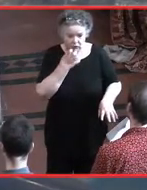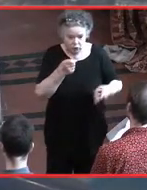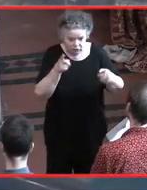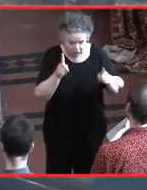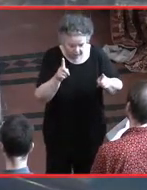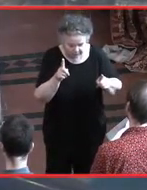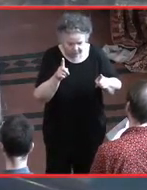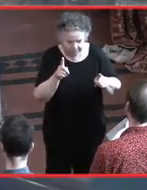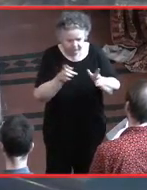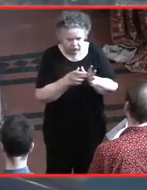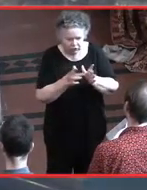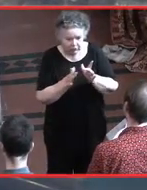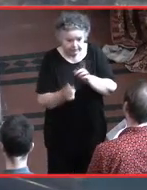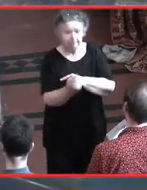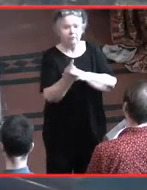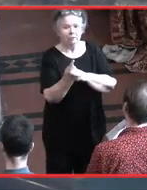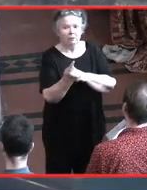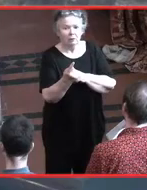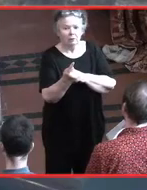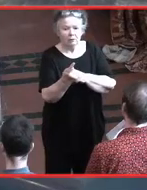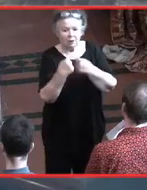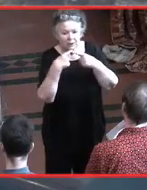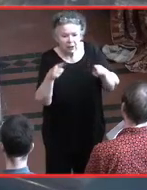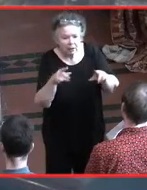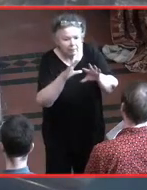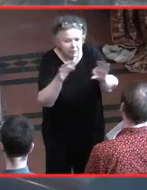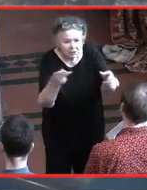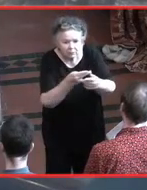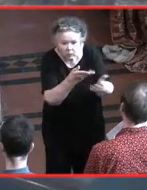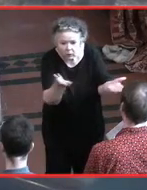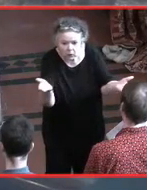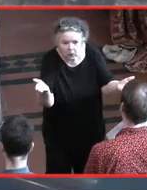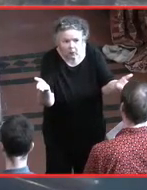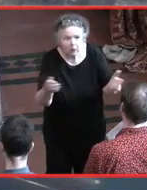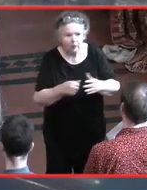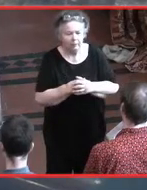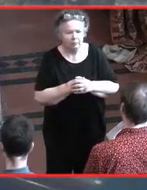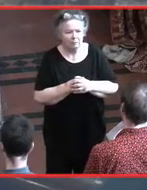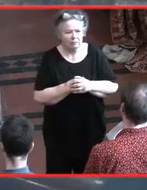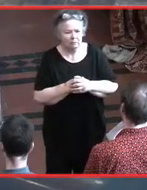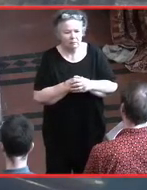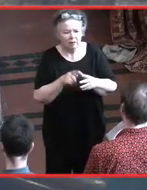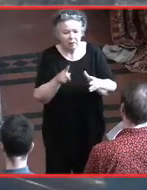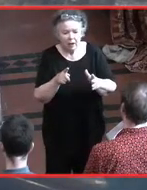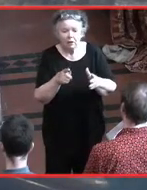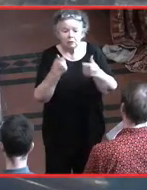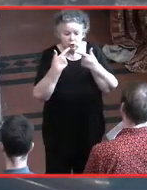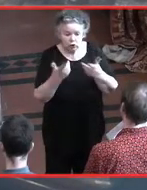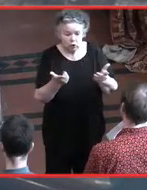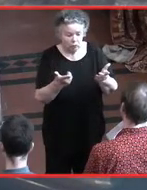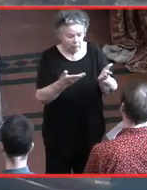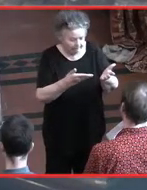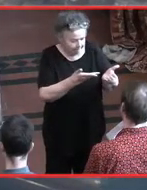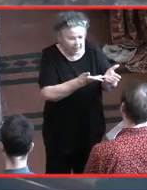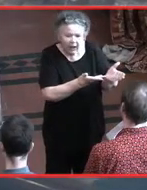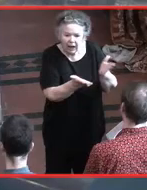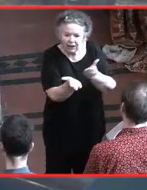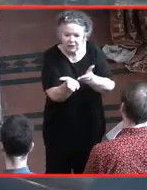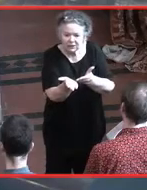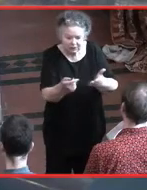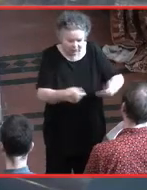among them and said, "Peace be with you." After he said this, he showed them his hands and his